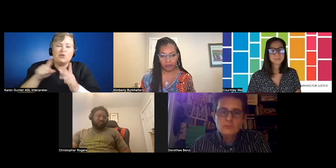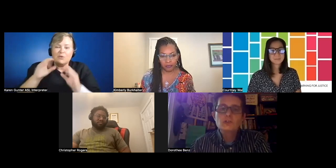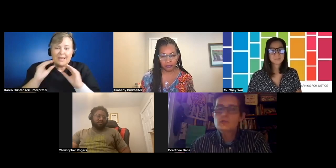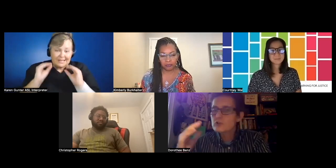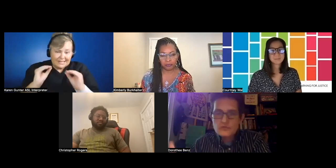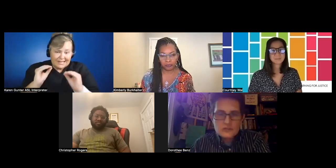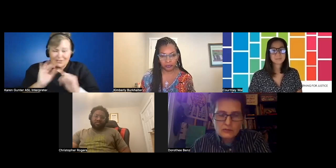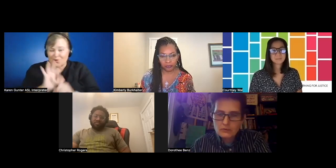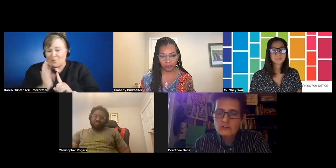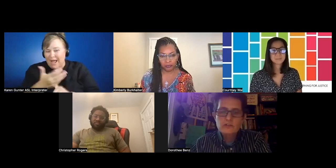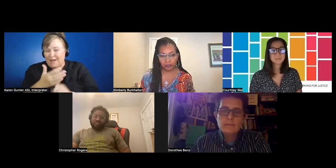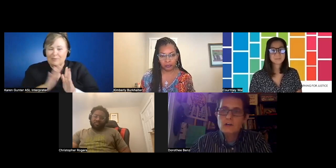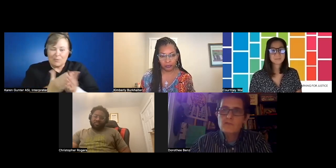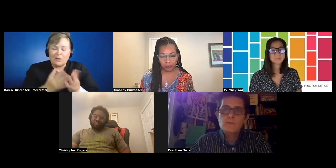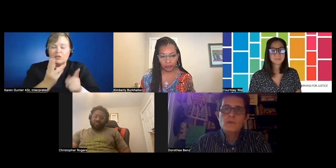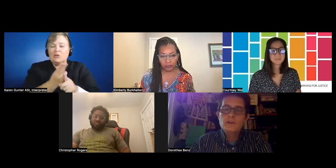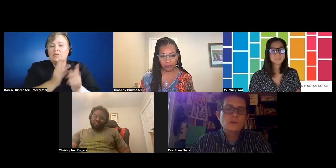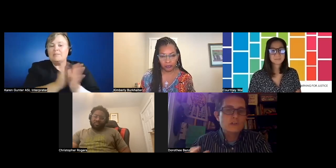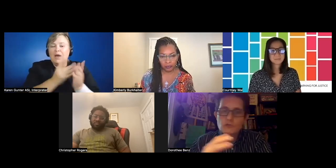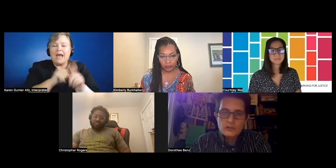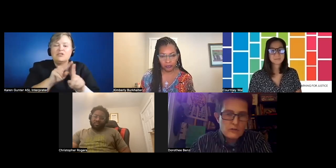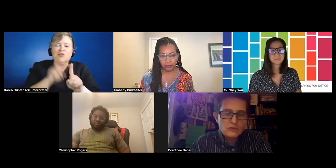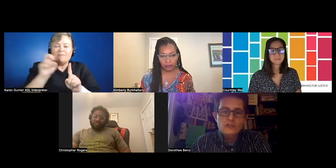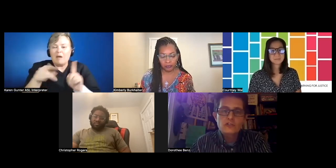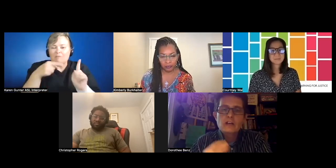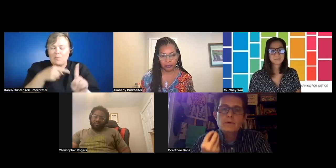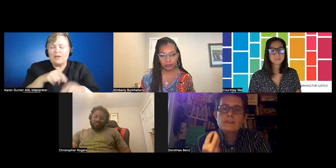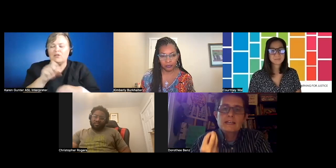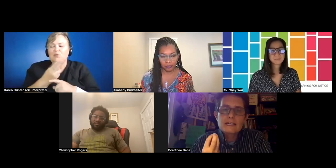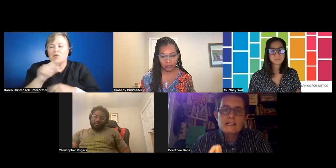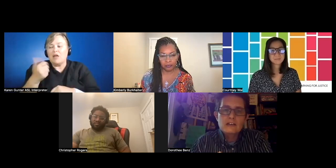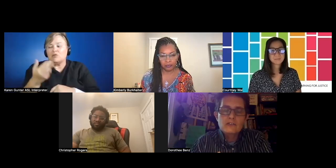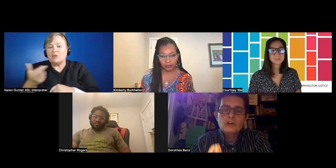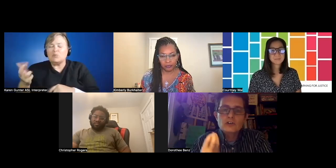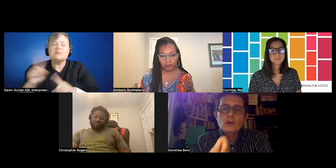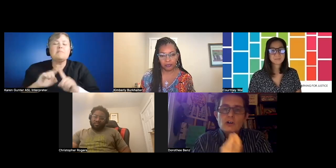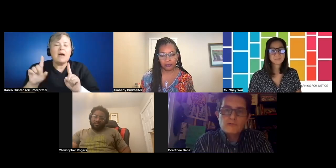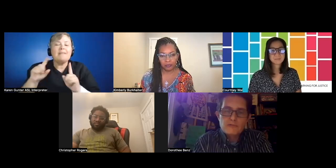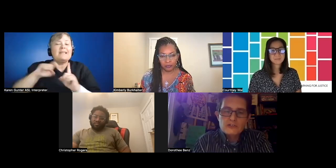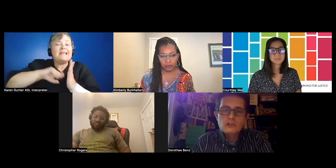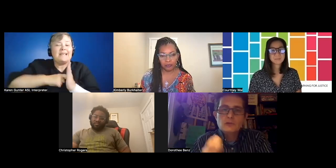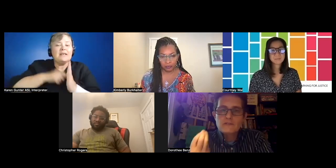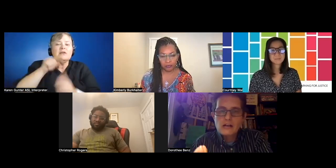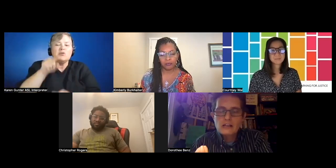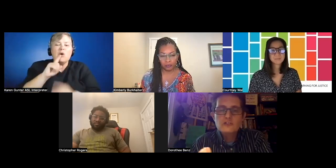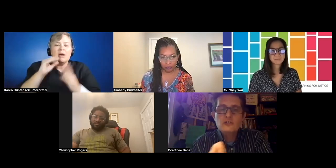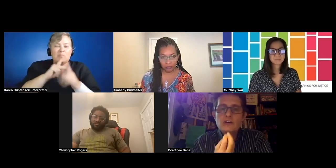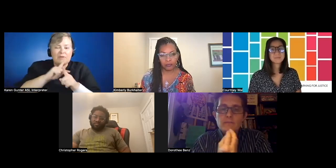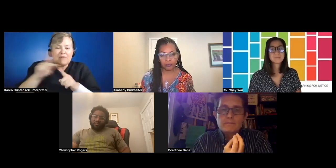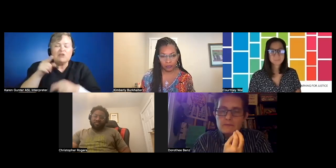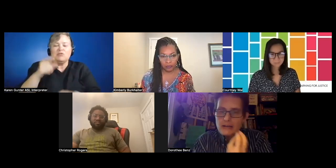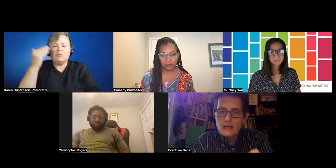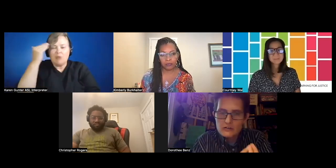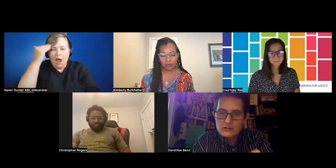the textbook, you can use the textbook as a jumping off point, you can use other sources, but the key is you are a professional, you have knowledge, you